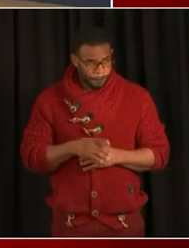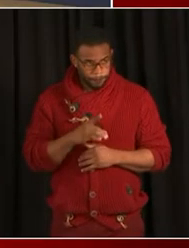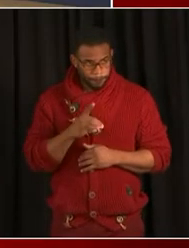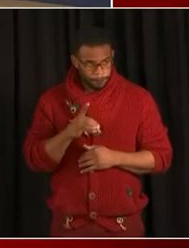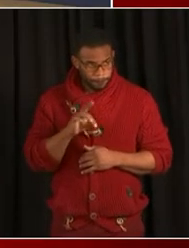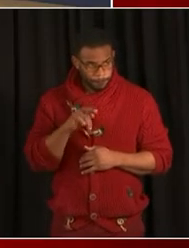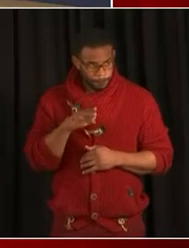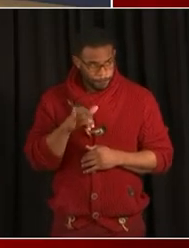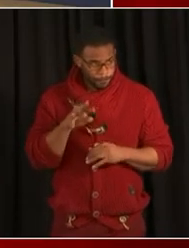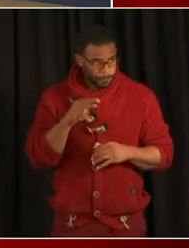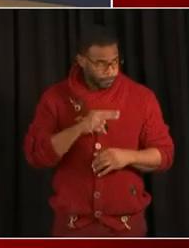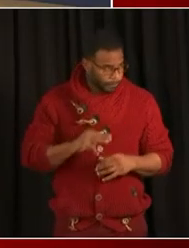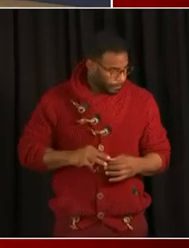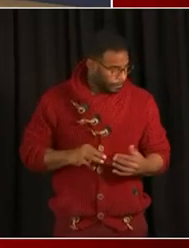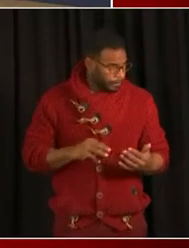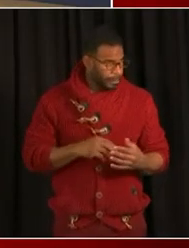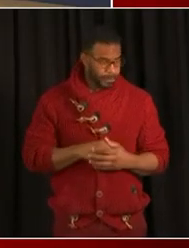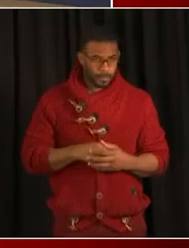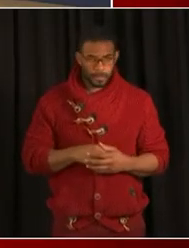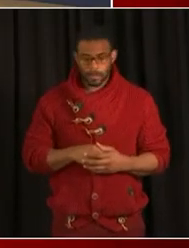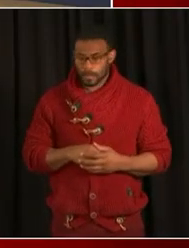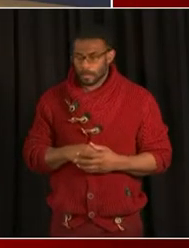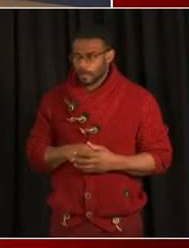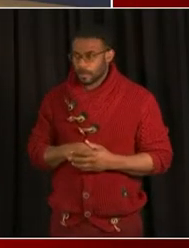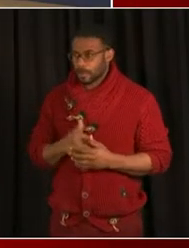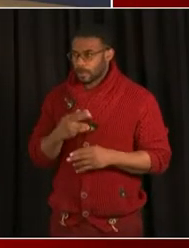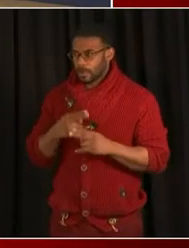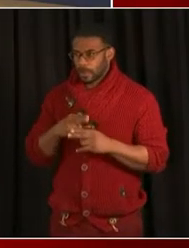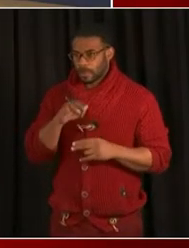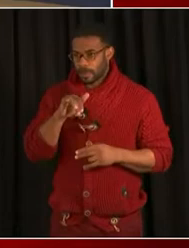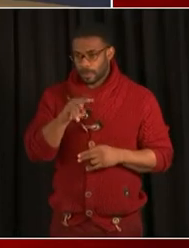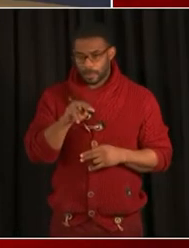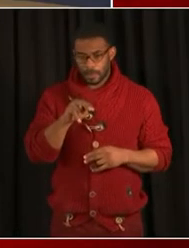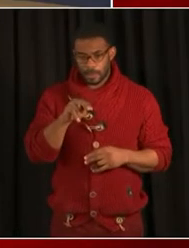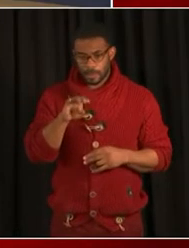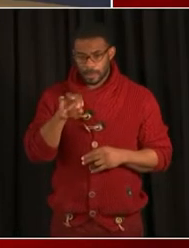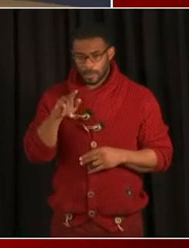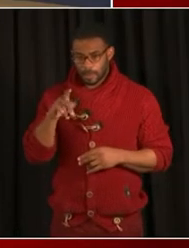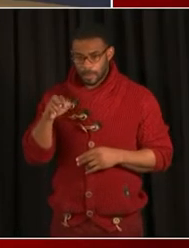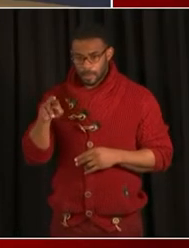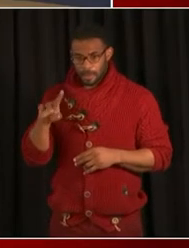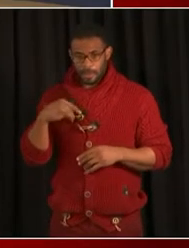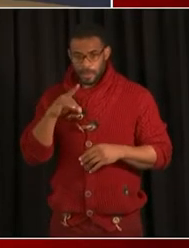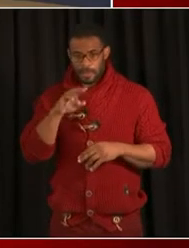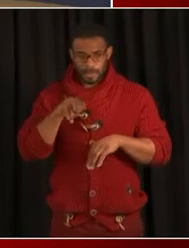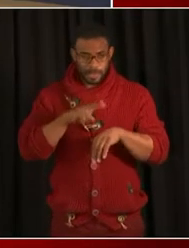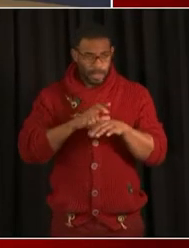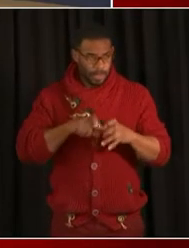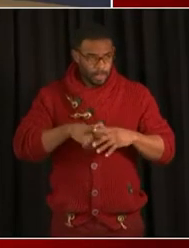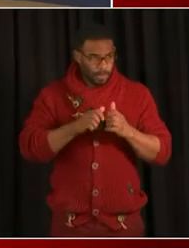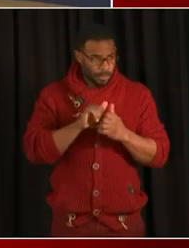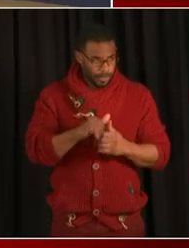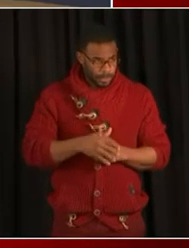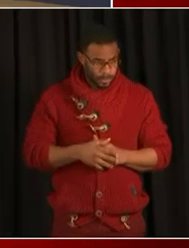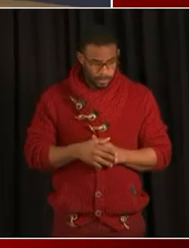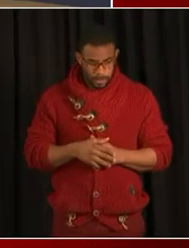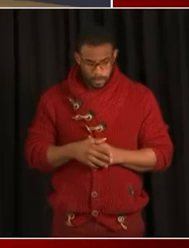Deputy Mayor, Director Samagale. My name is Ian Callender. I am a DC native. I like to start off with